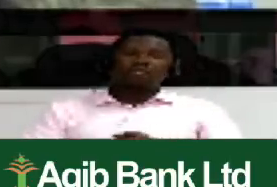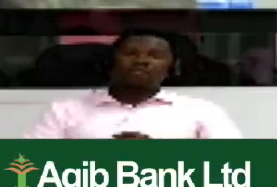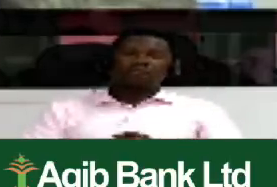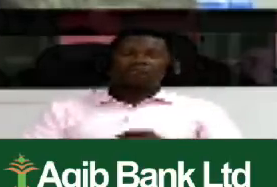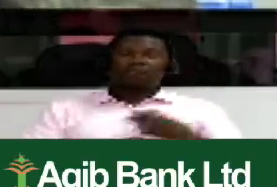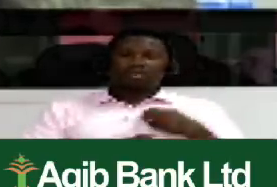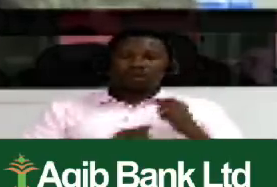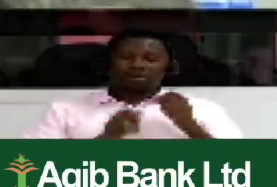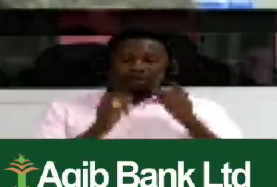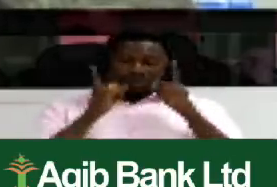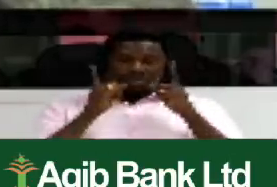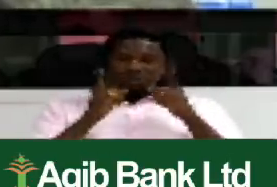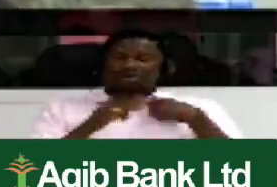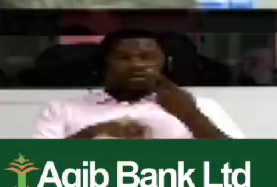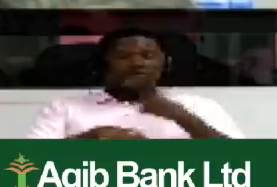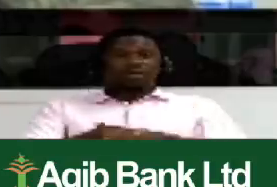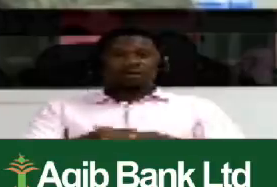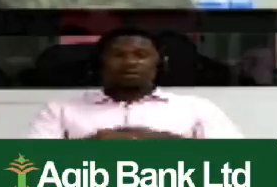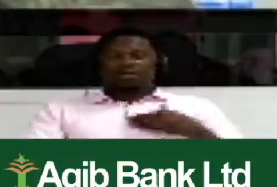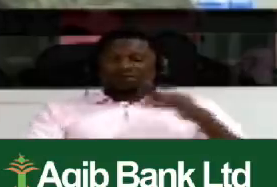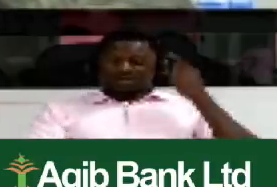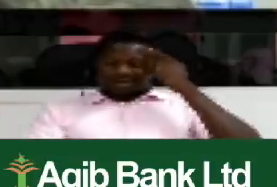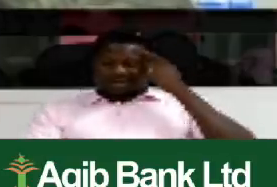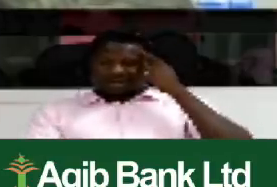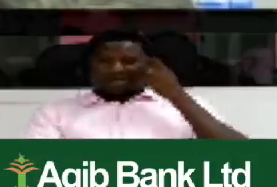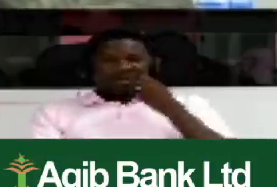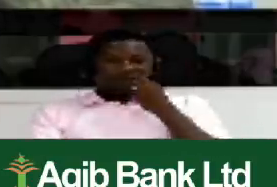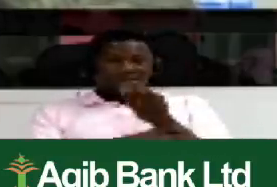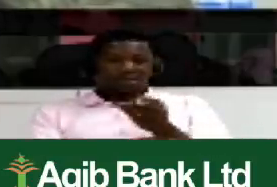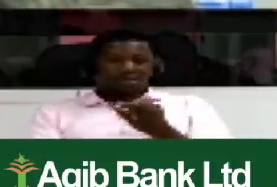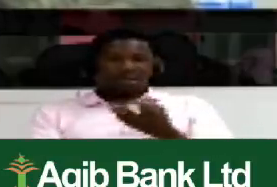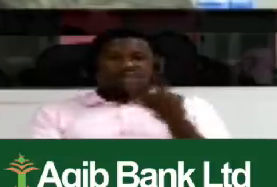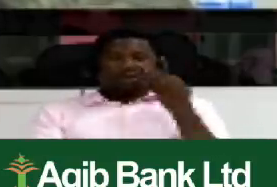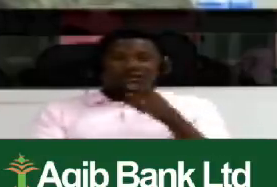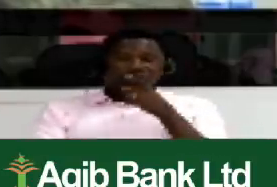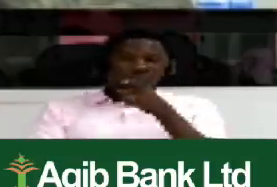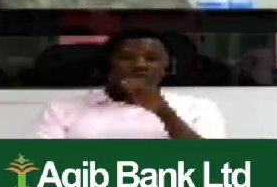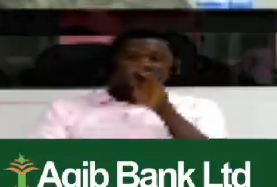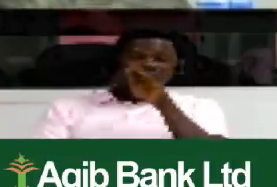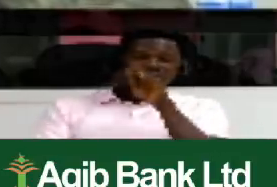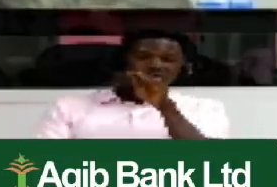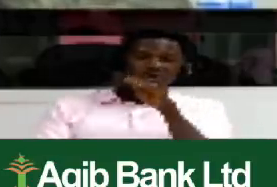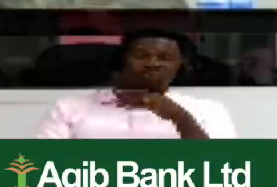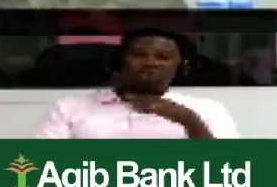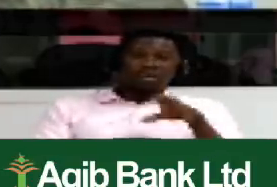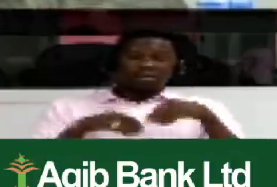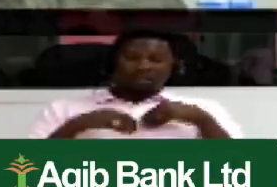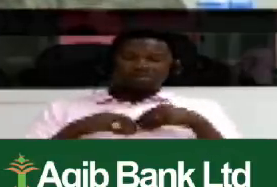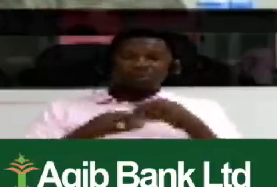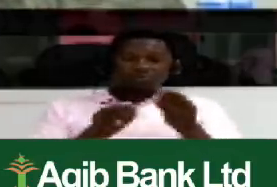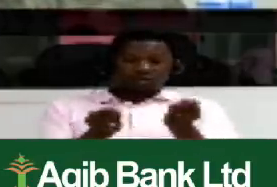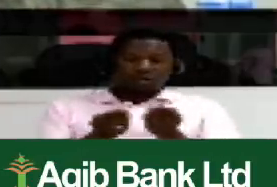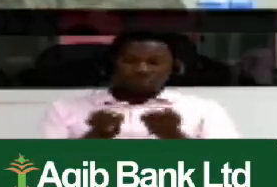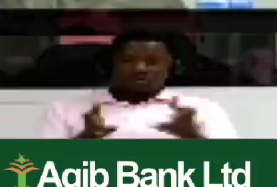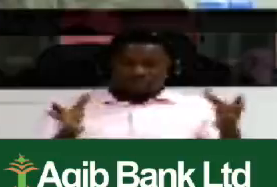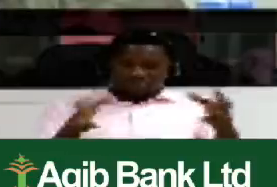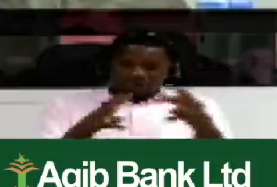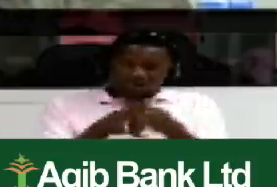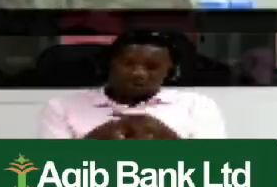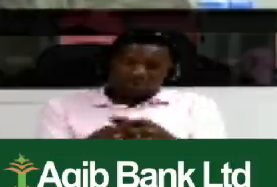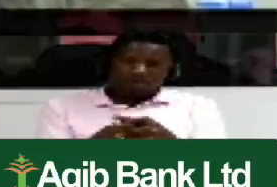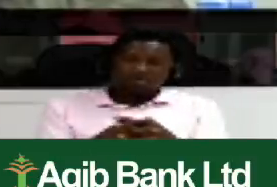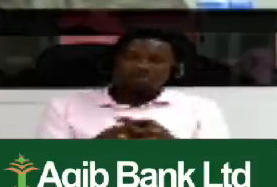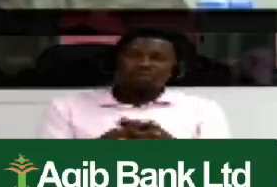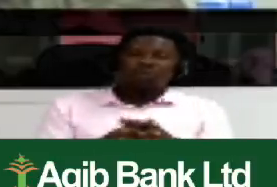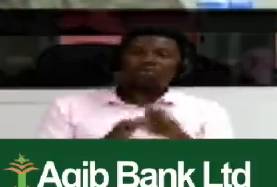My expectation, or at that time, my instinct said, if you call or allow students to come together,